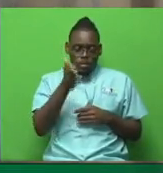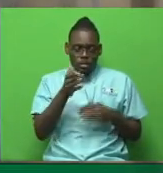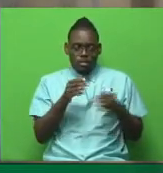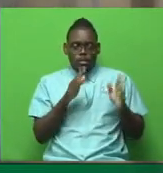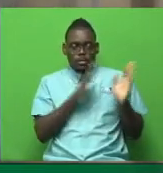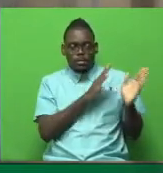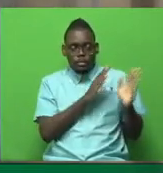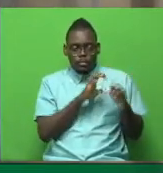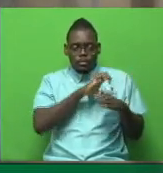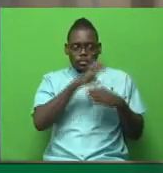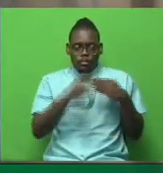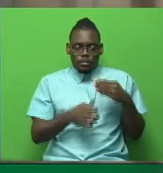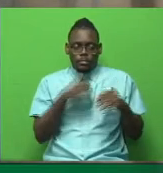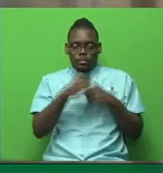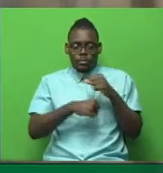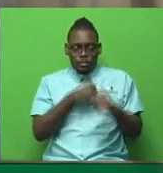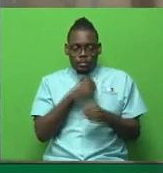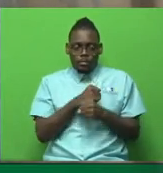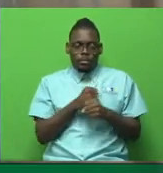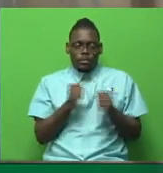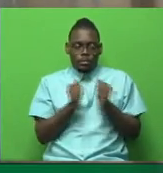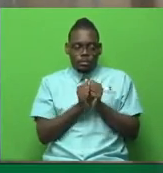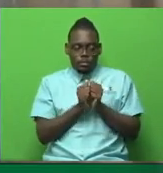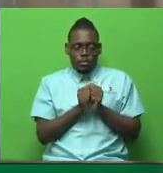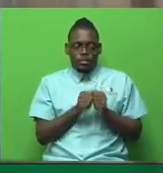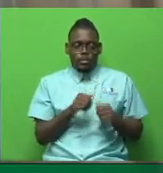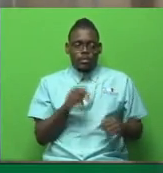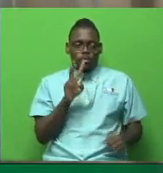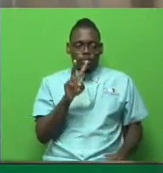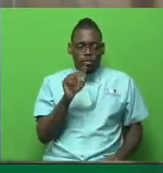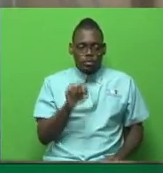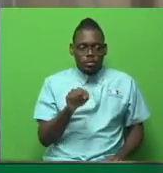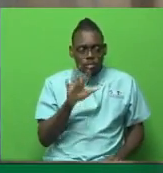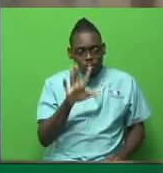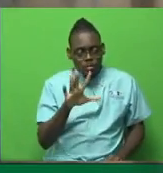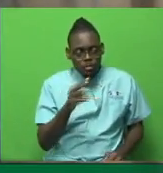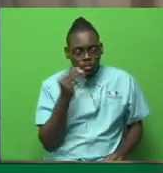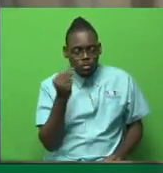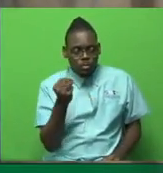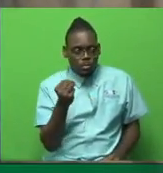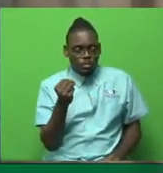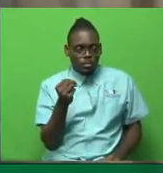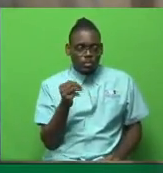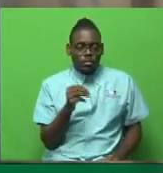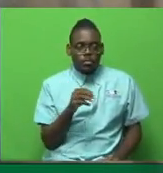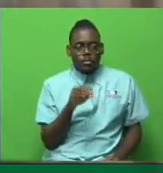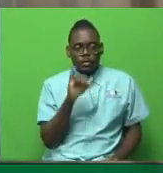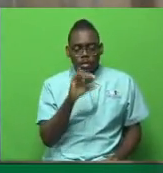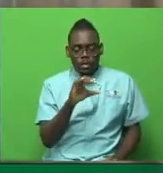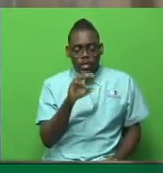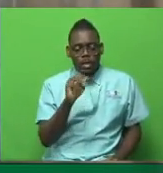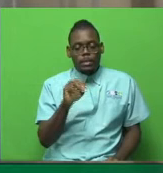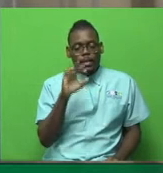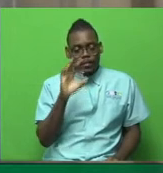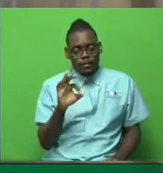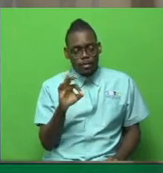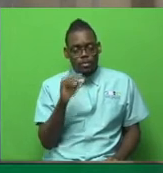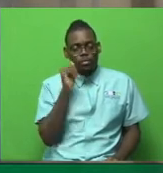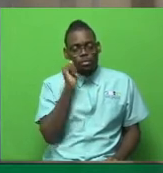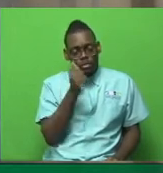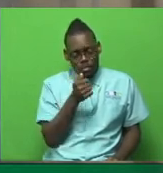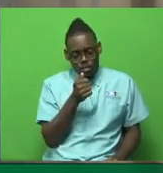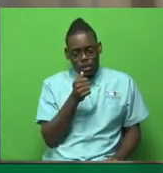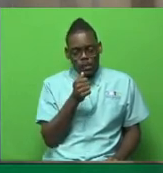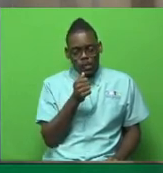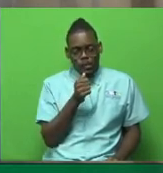of 2.75 mcf of gas per day and varying unforeseen circumstances